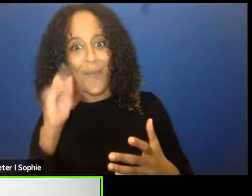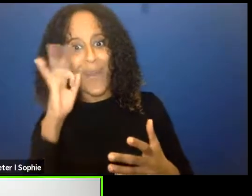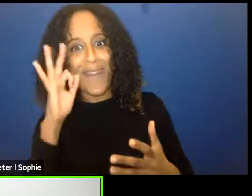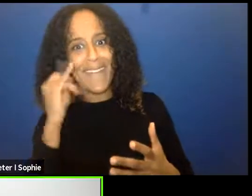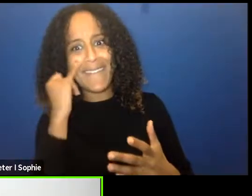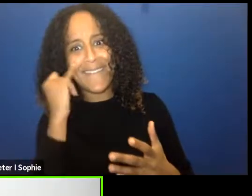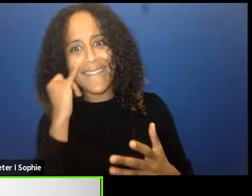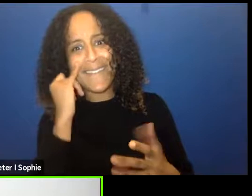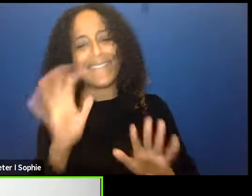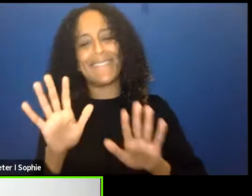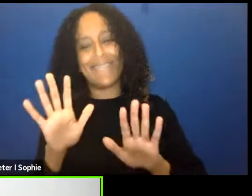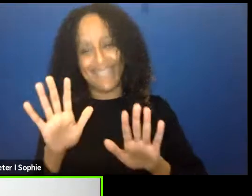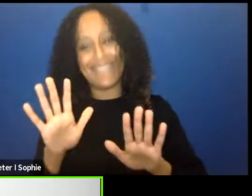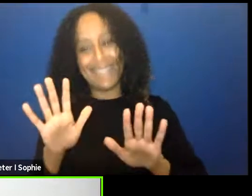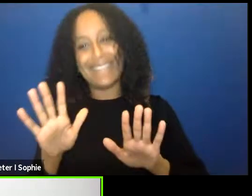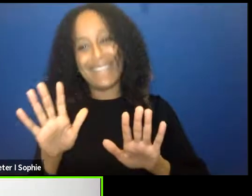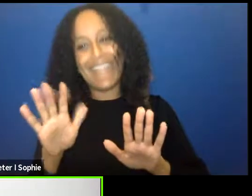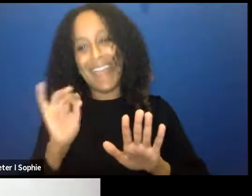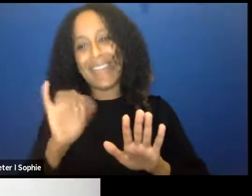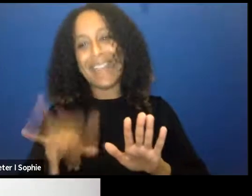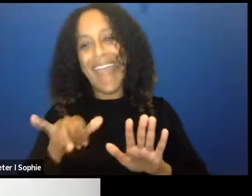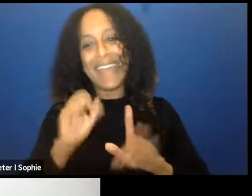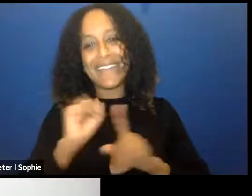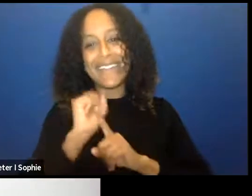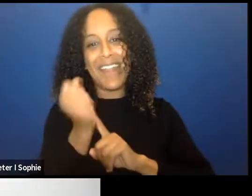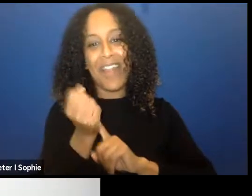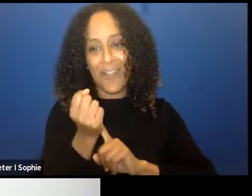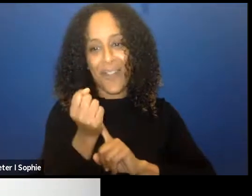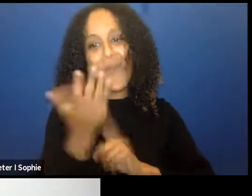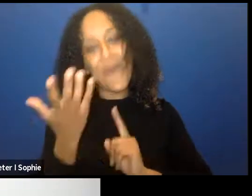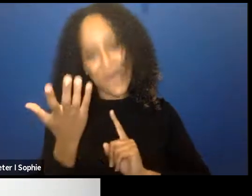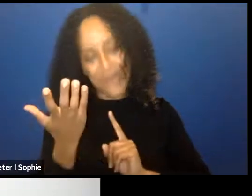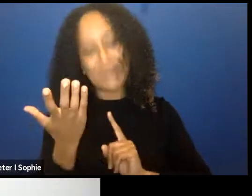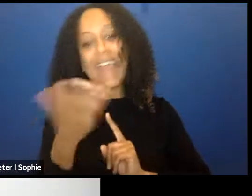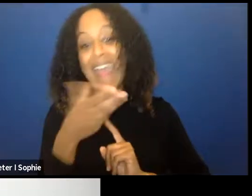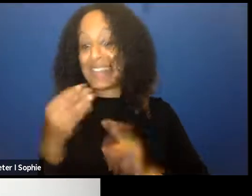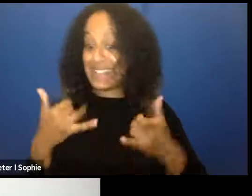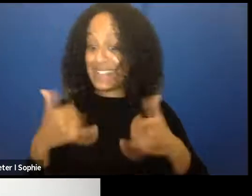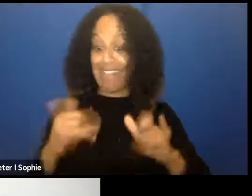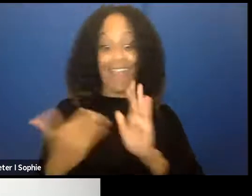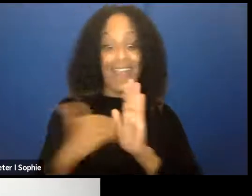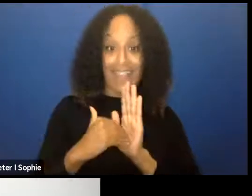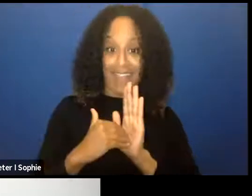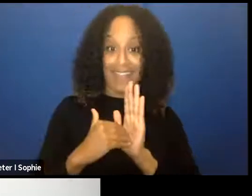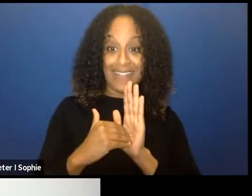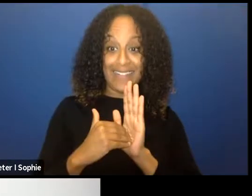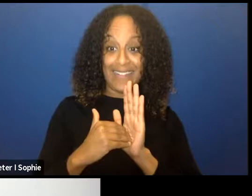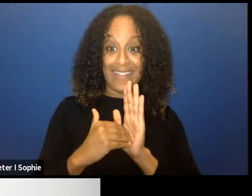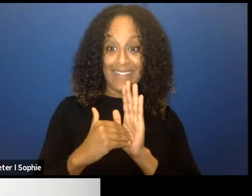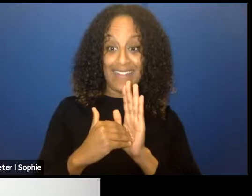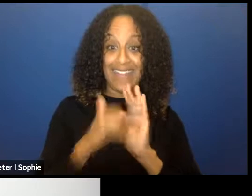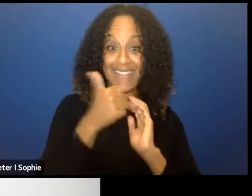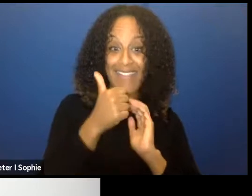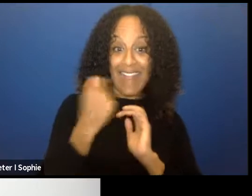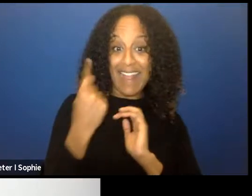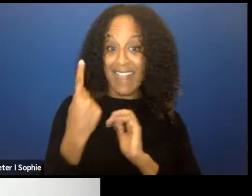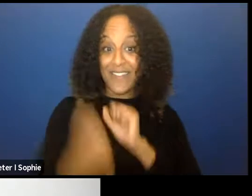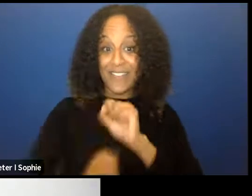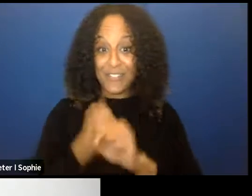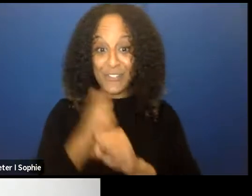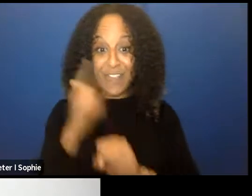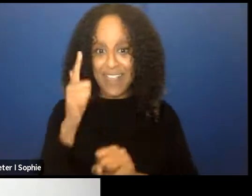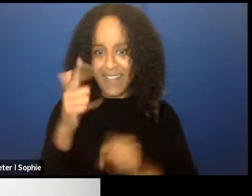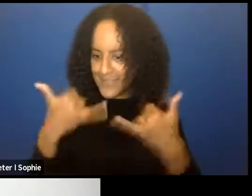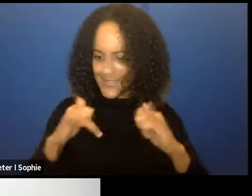Right. in that scenario. And I still, again, 10, 11 years later, still think about these kinds